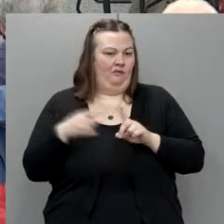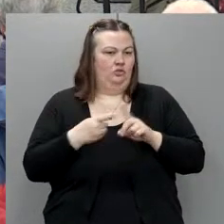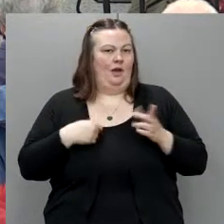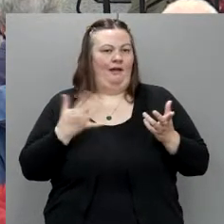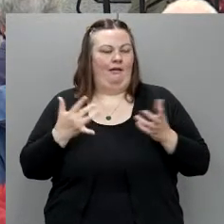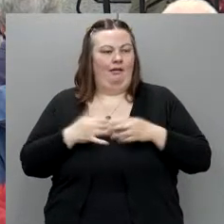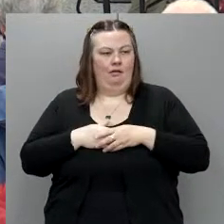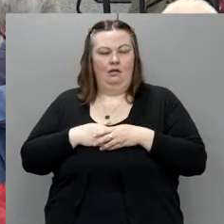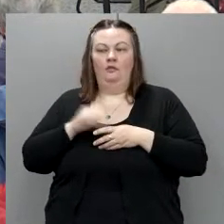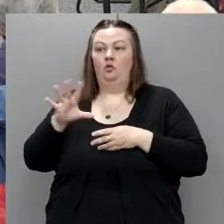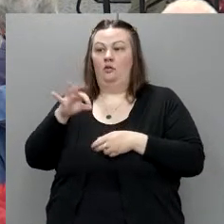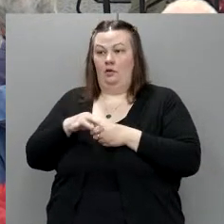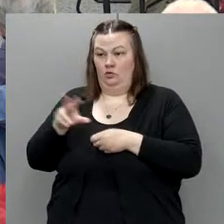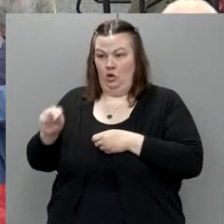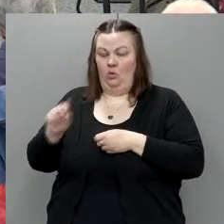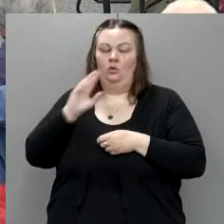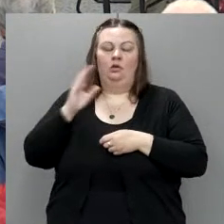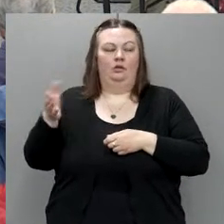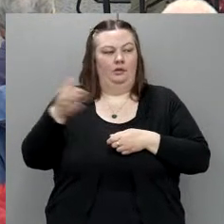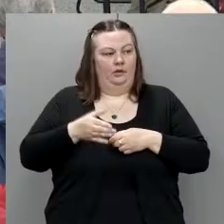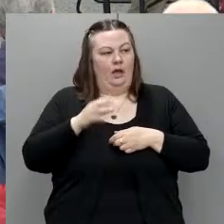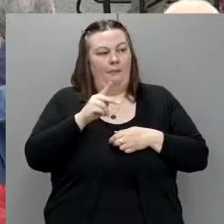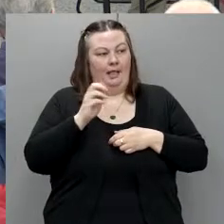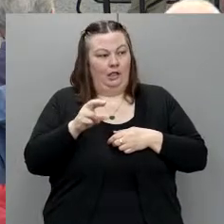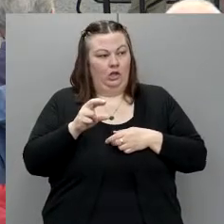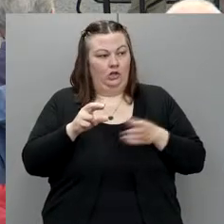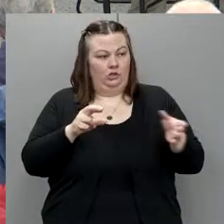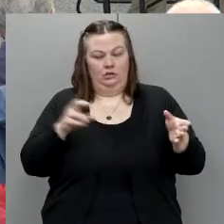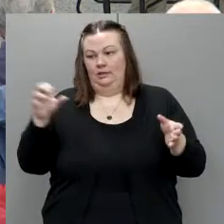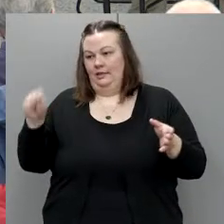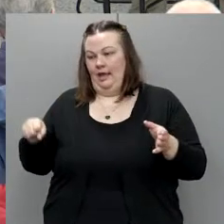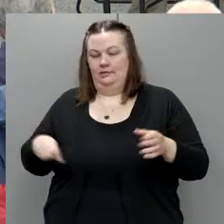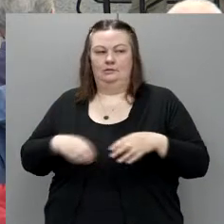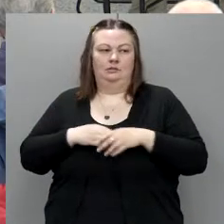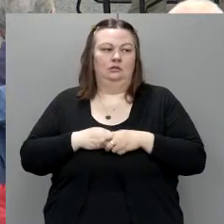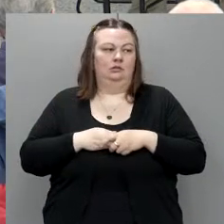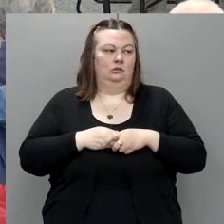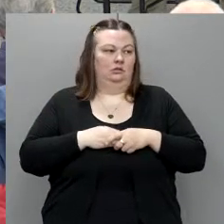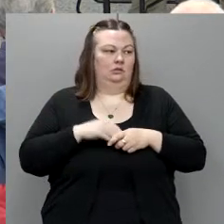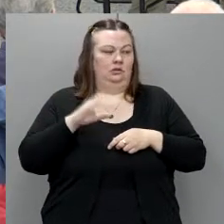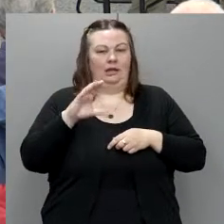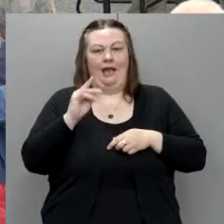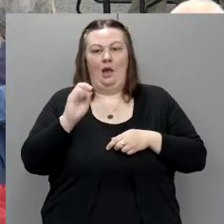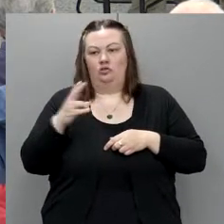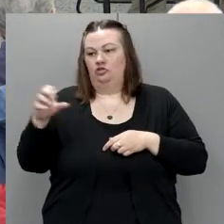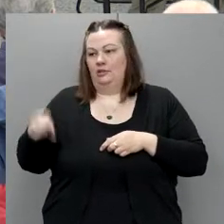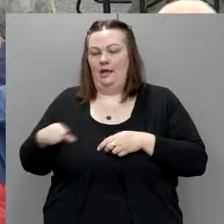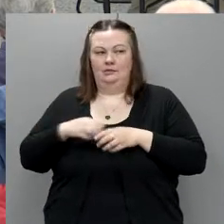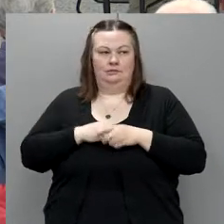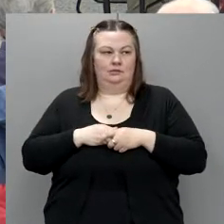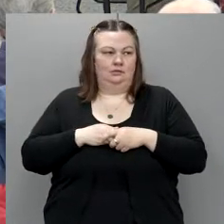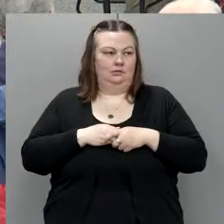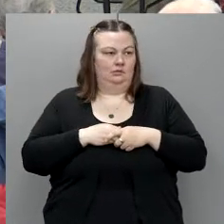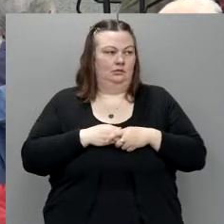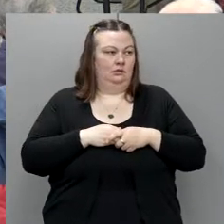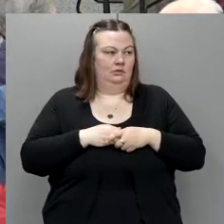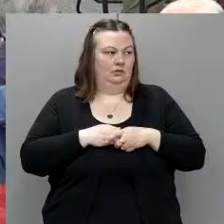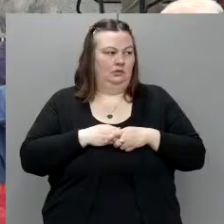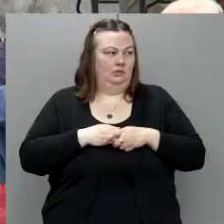I have your vote as no. Trustee Miller? Yes. Trustee Couch? Yes.